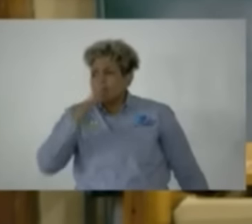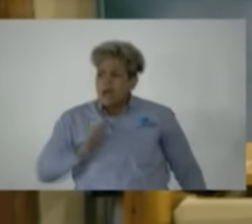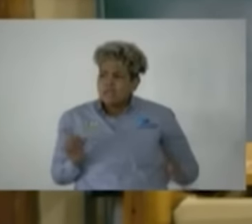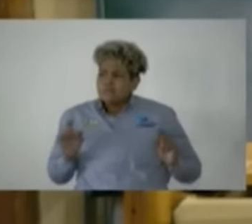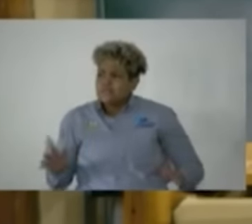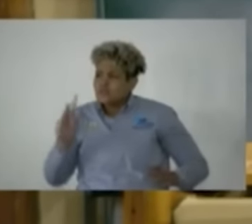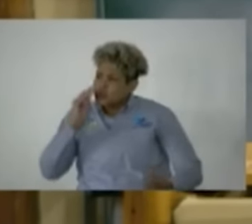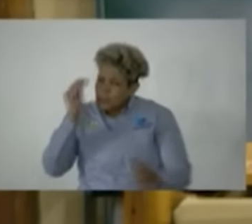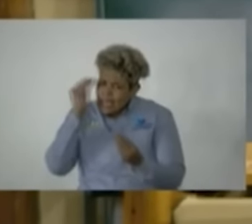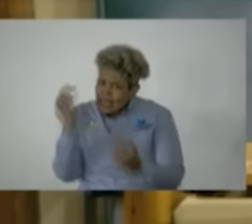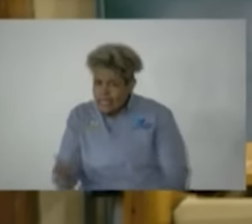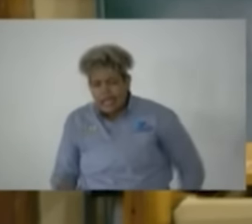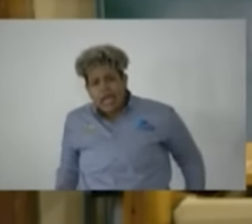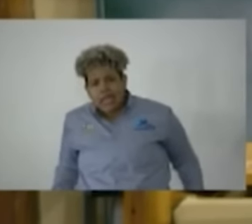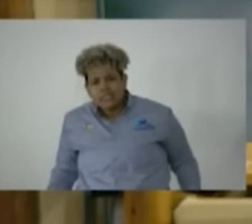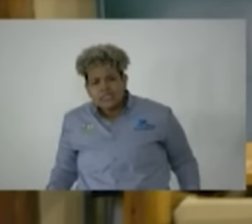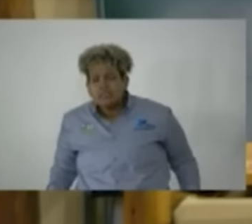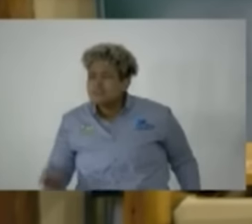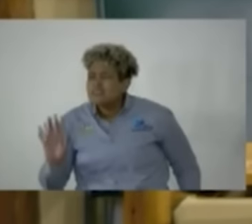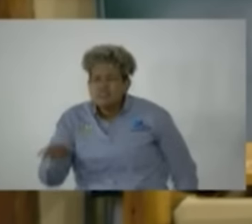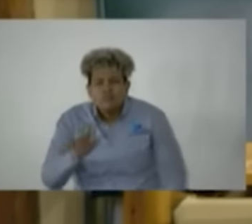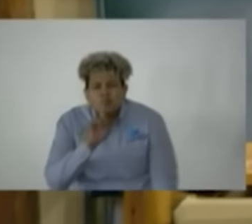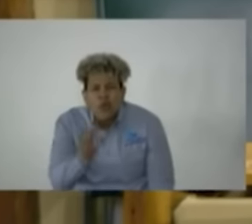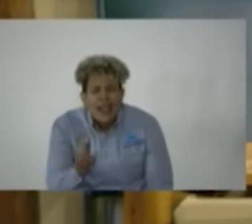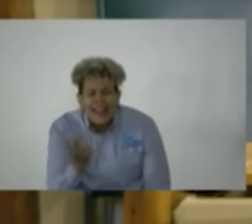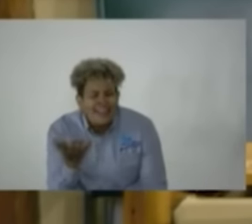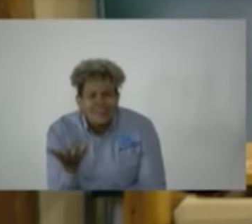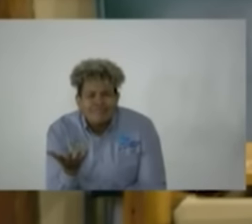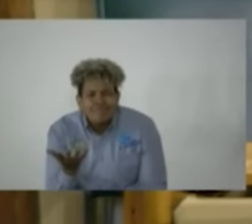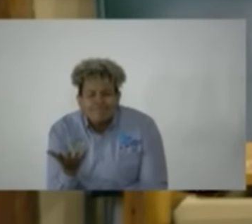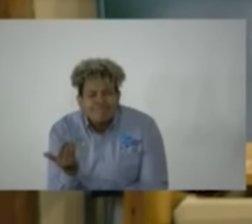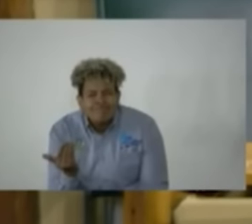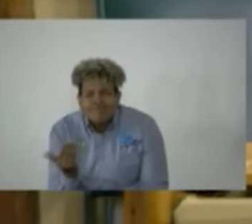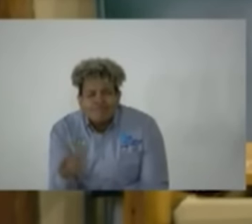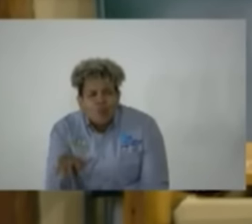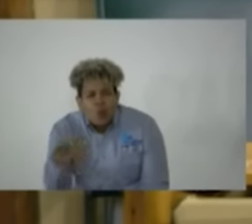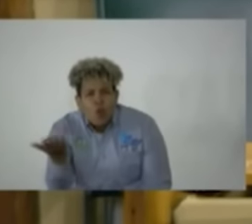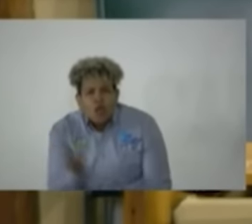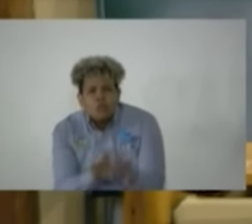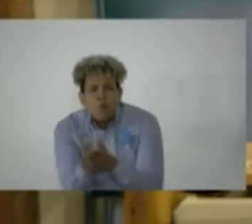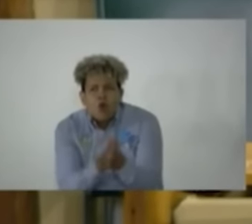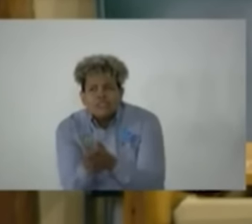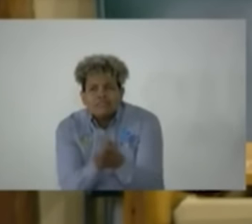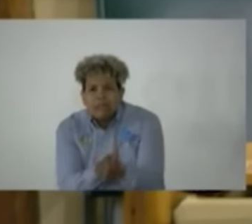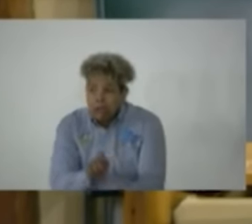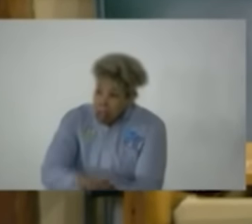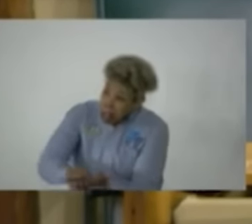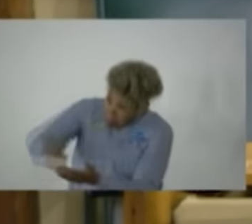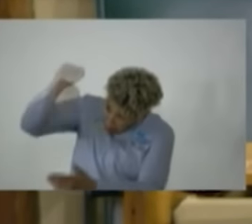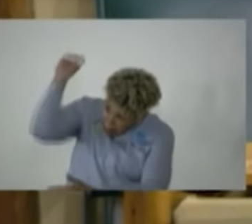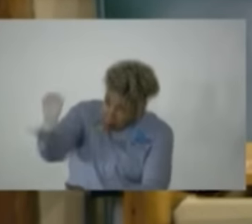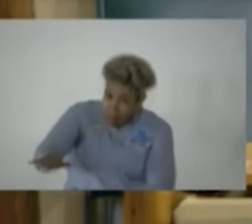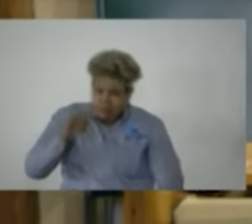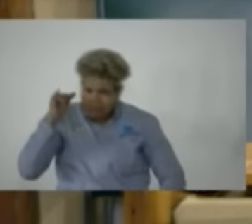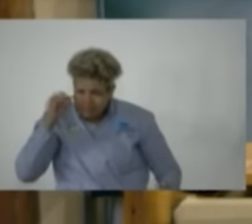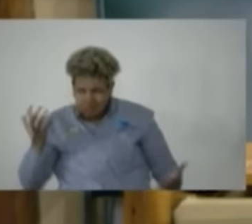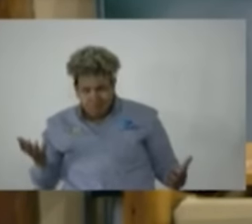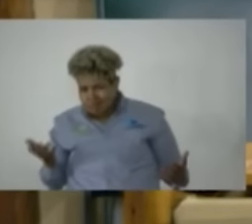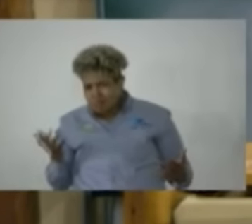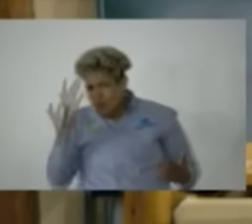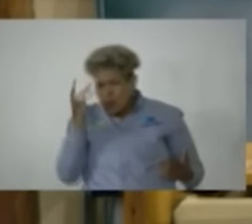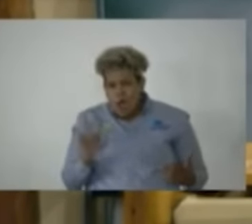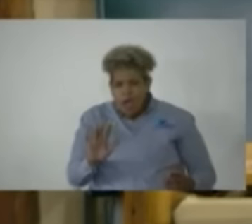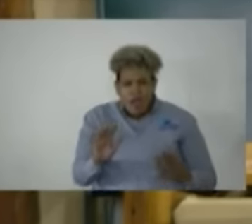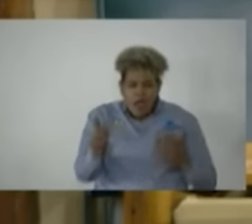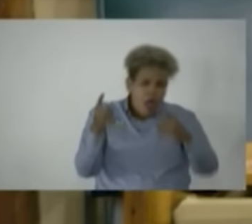to indicate really what motivated that action yesterday